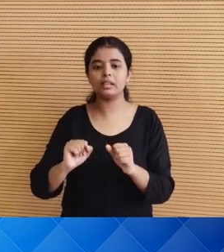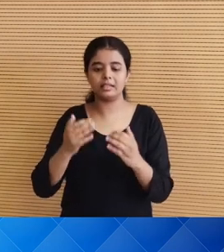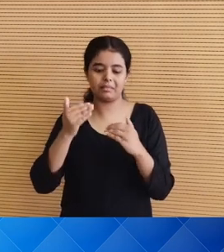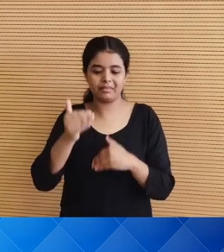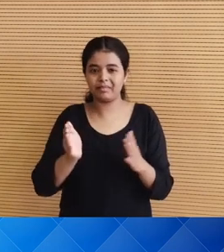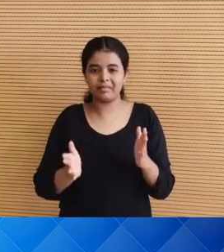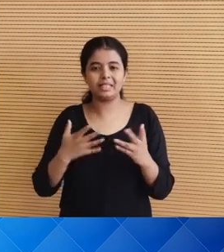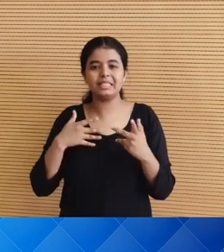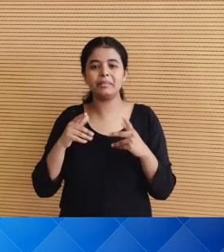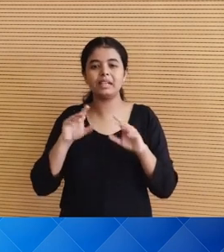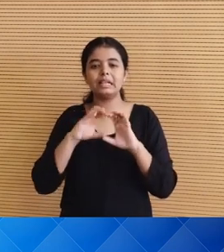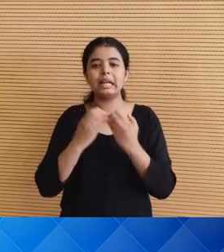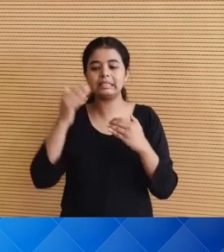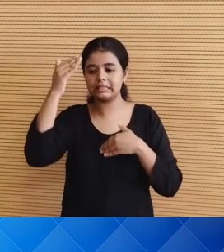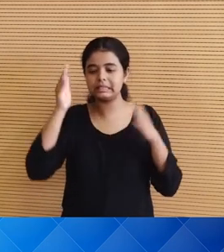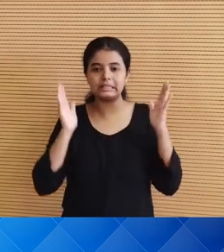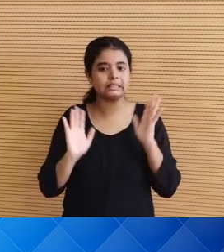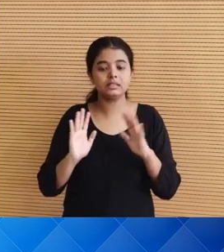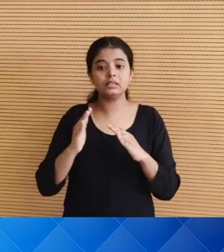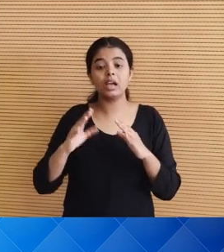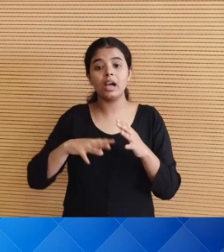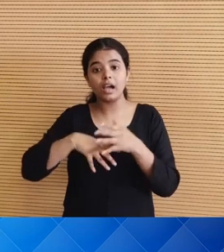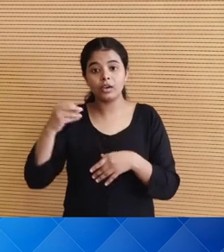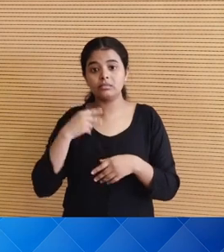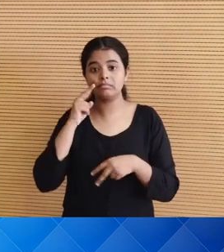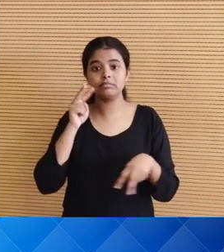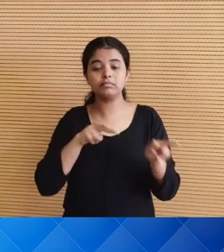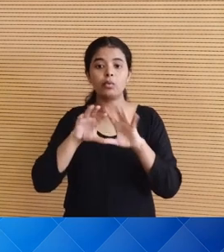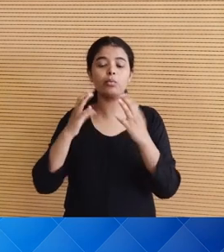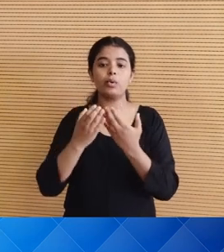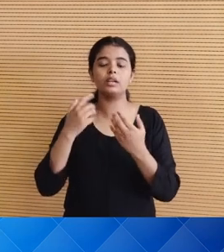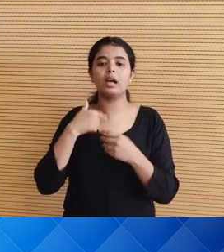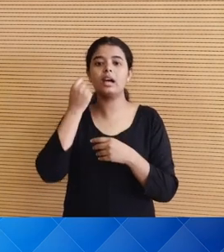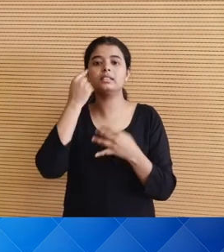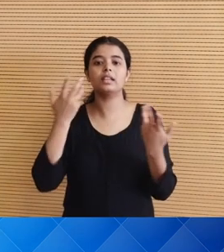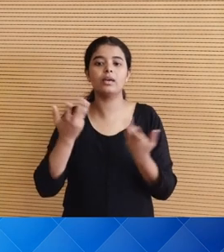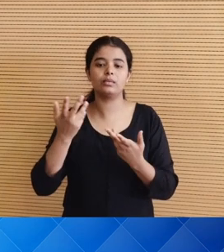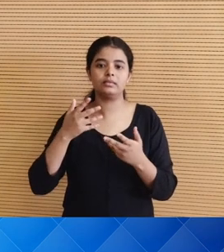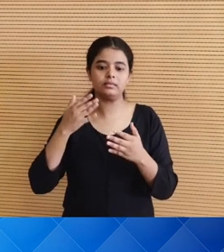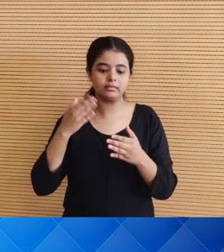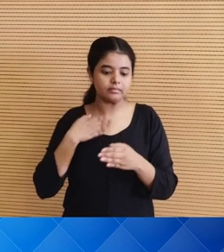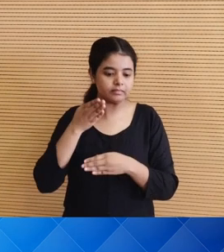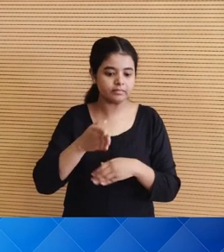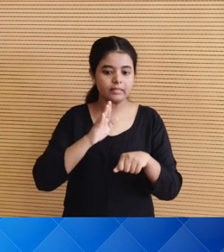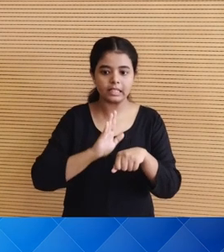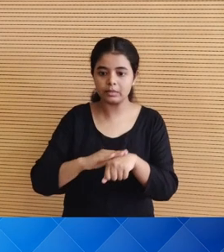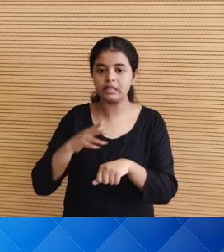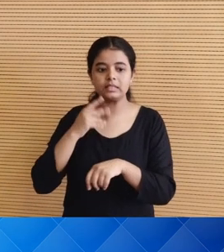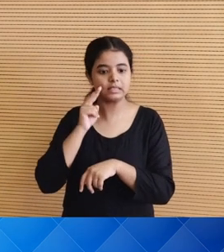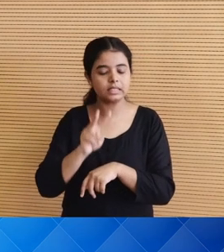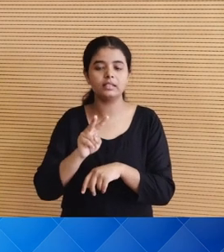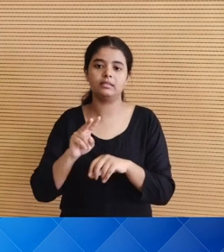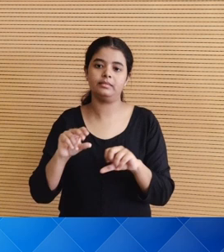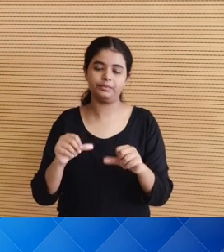them understand the world. Next slide. Now, assessment is again very important. In the